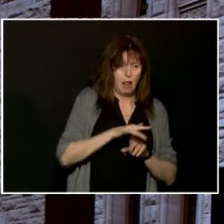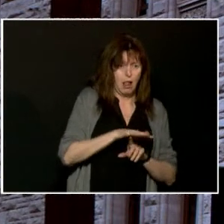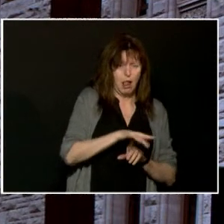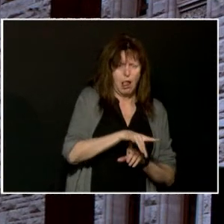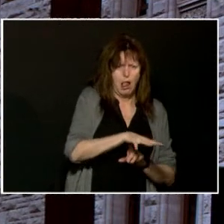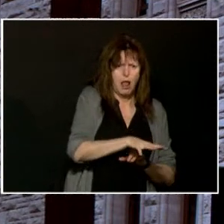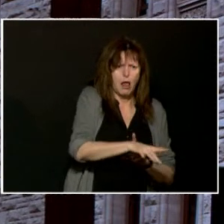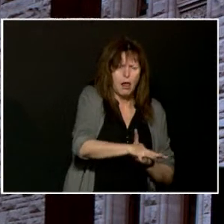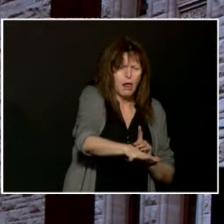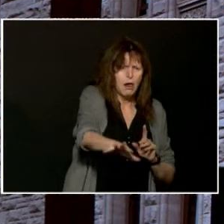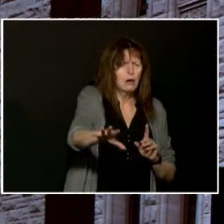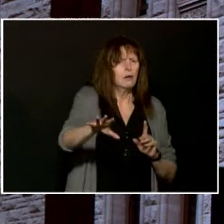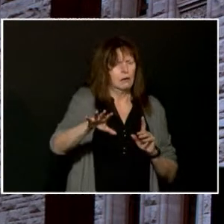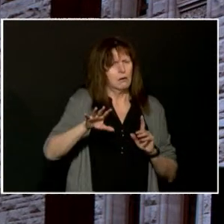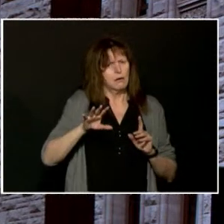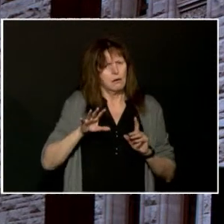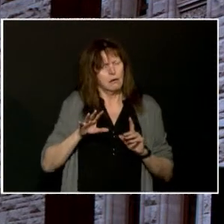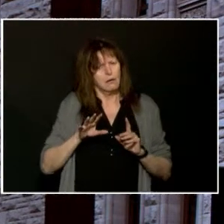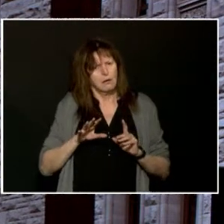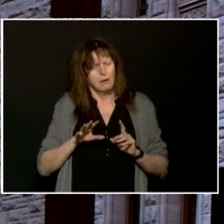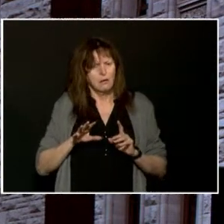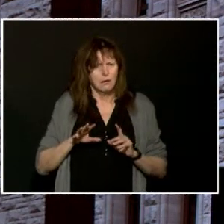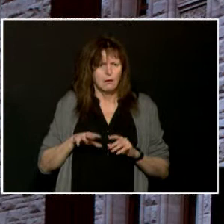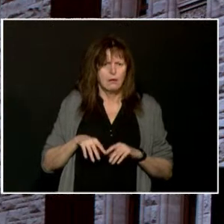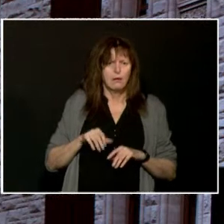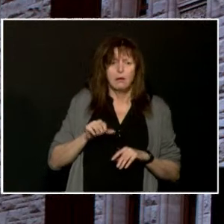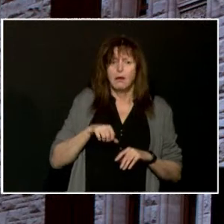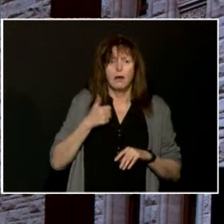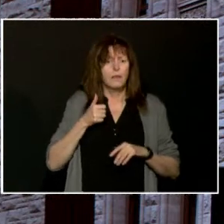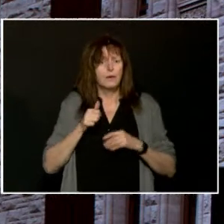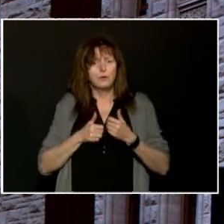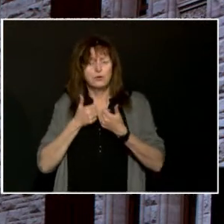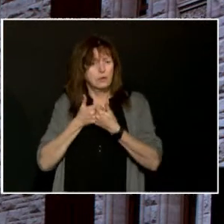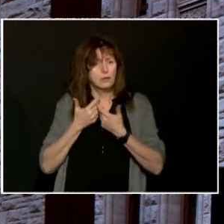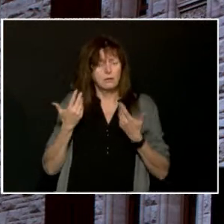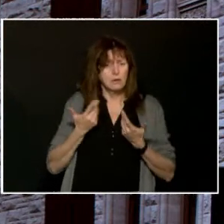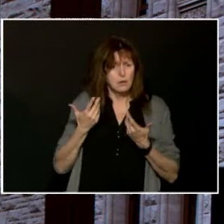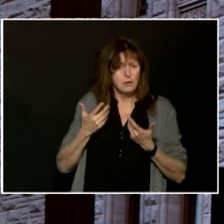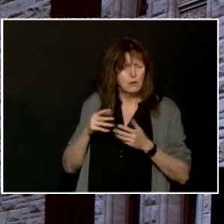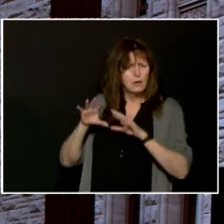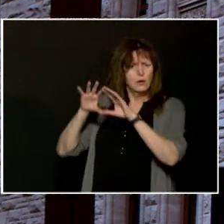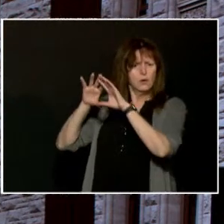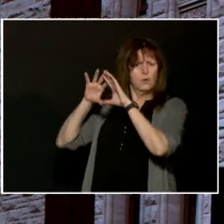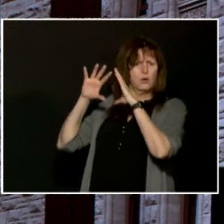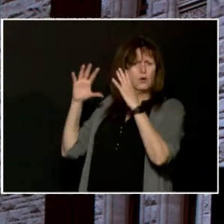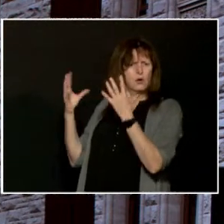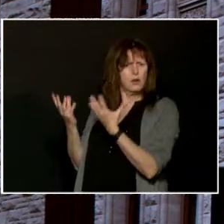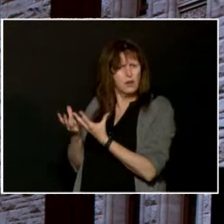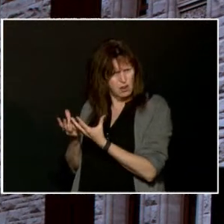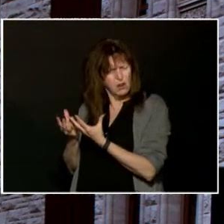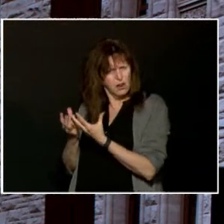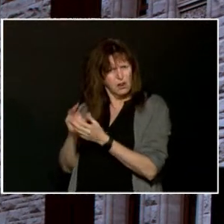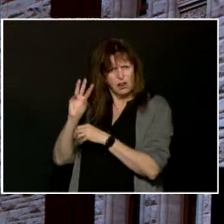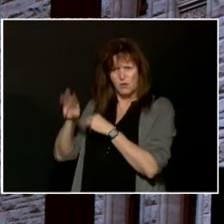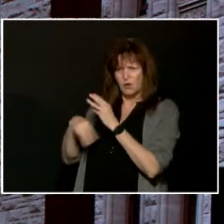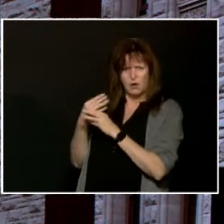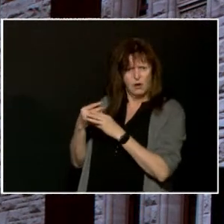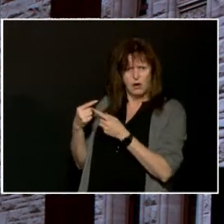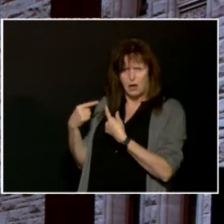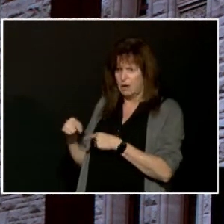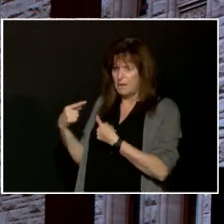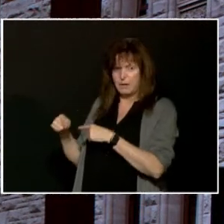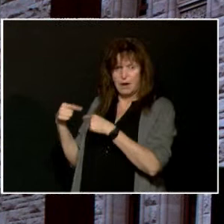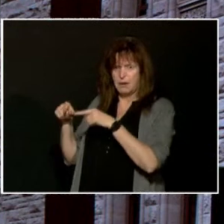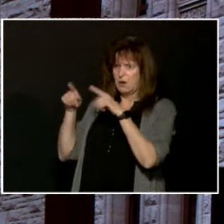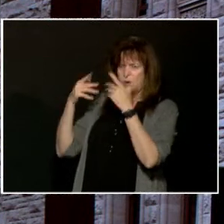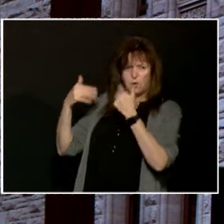other challenge we have is that we're in a global pandemic, and there's many events happening globally in other countries outside of us, and